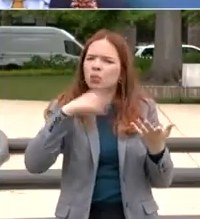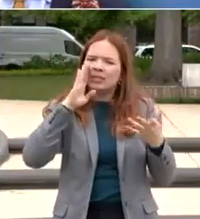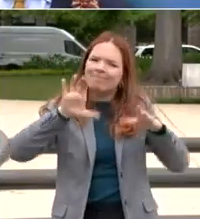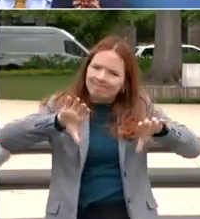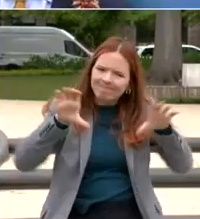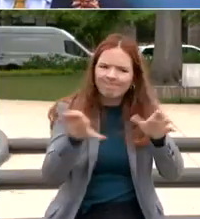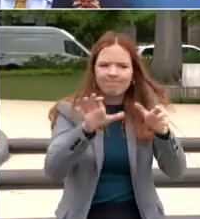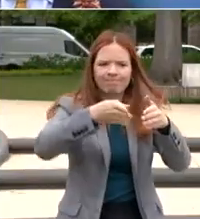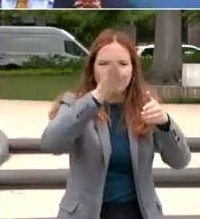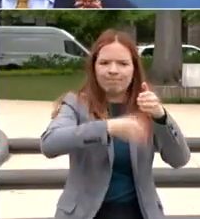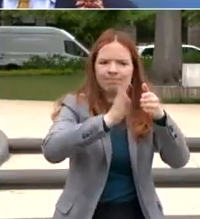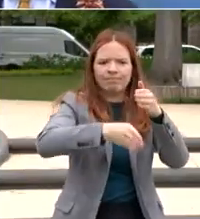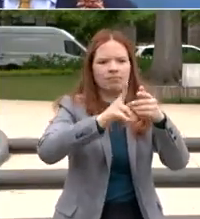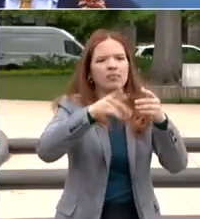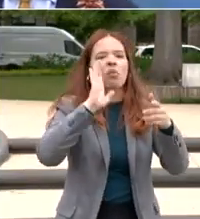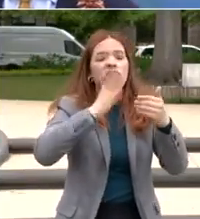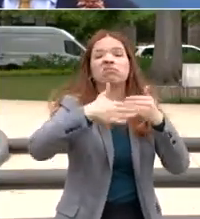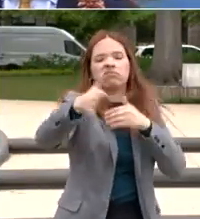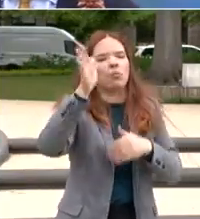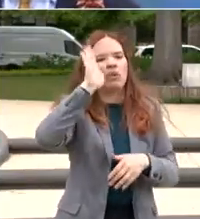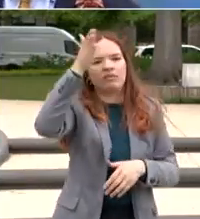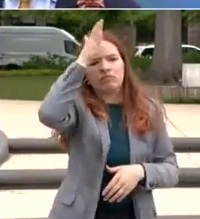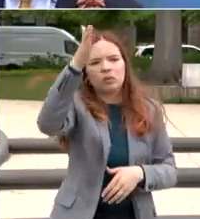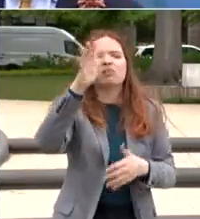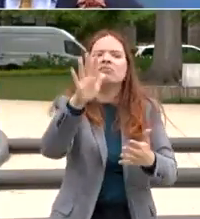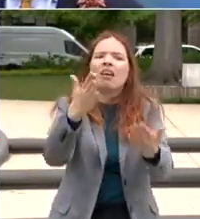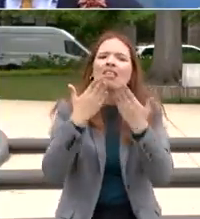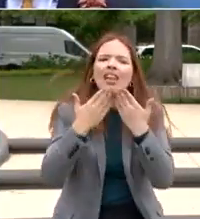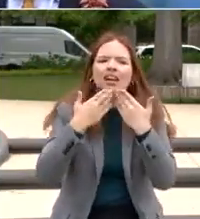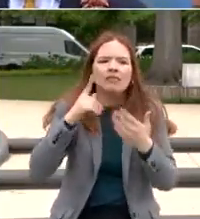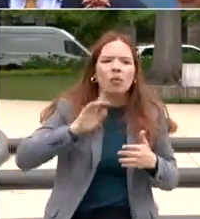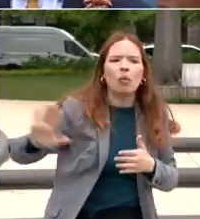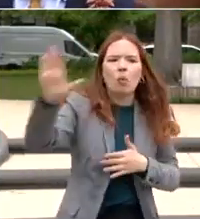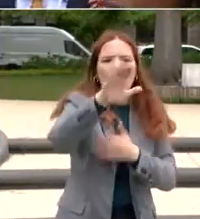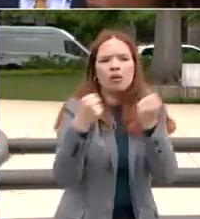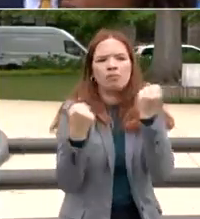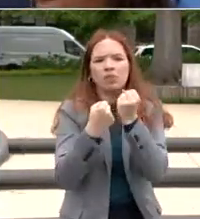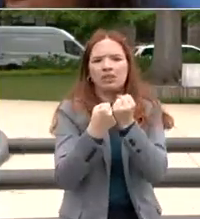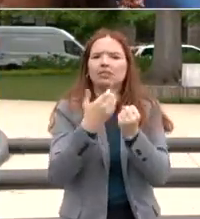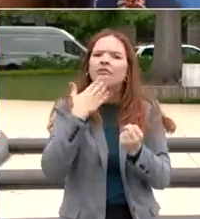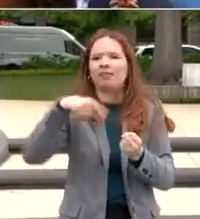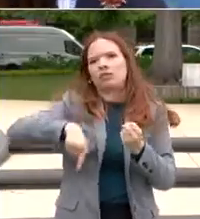come. So thank you all for supporting us in this mission. Thank you, council member. Thank you.